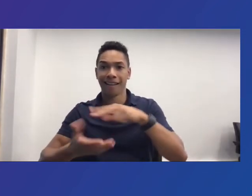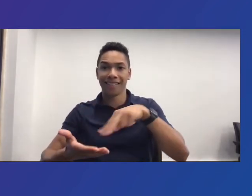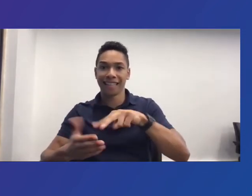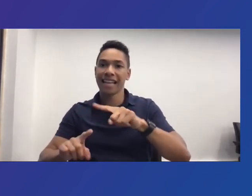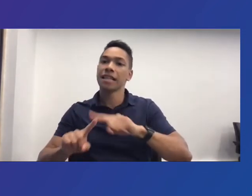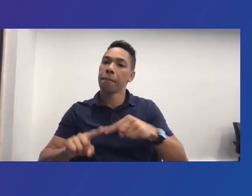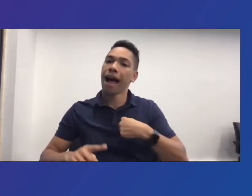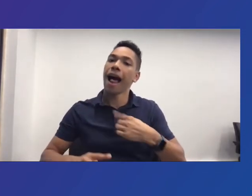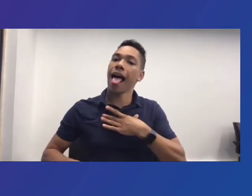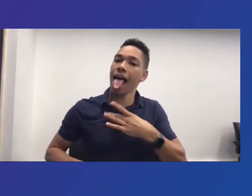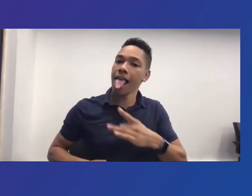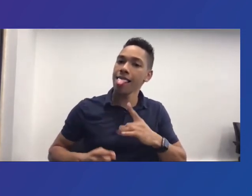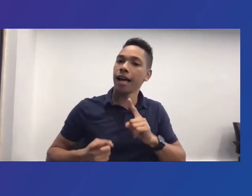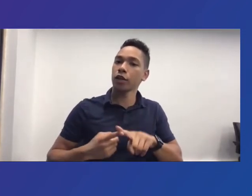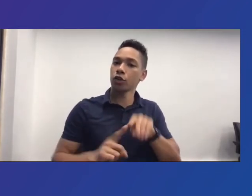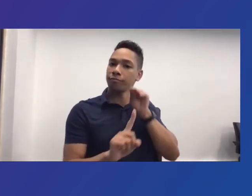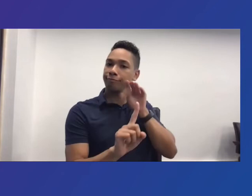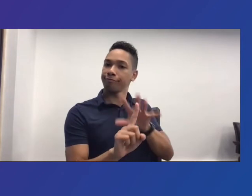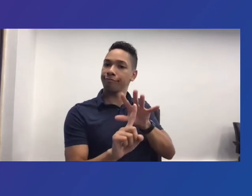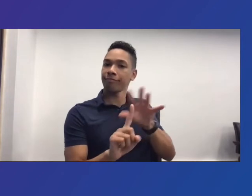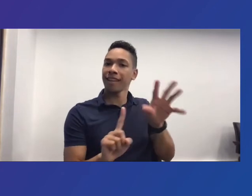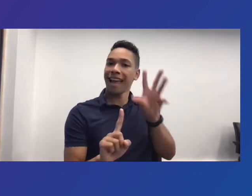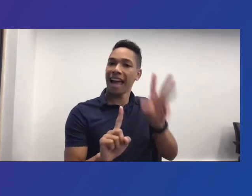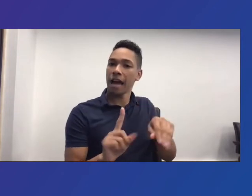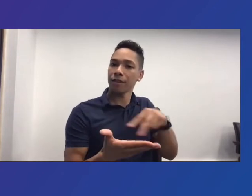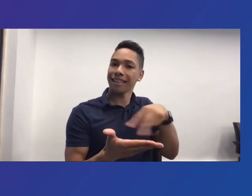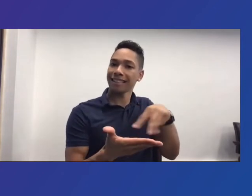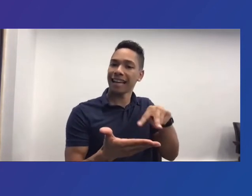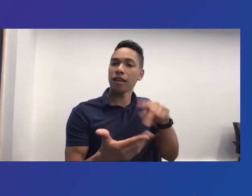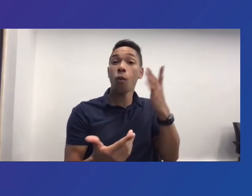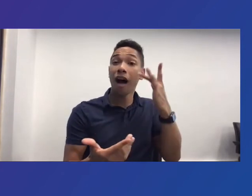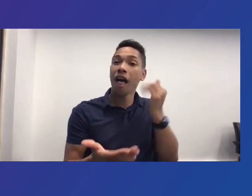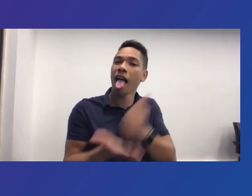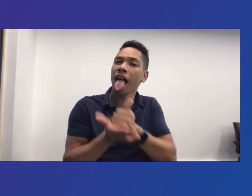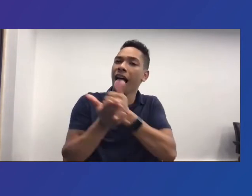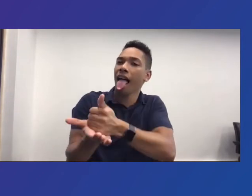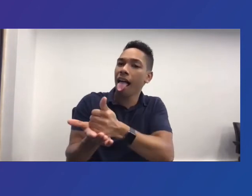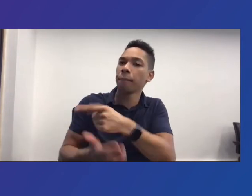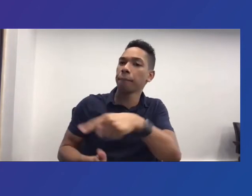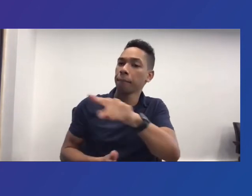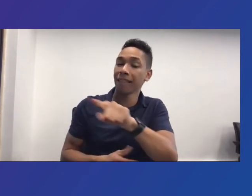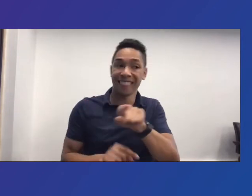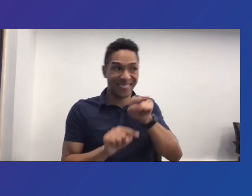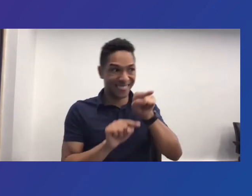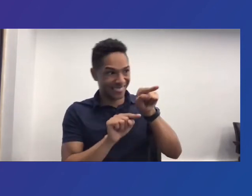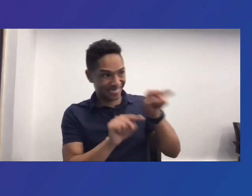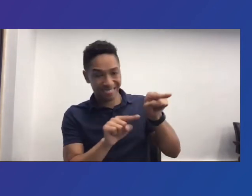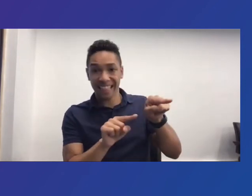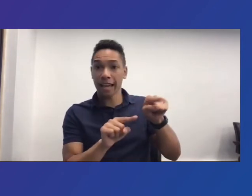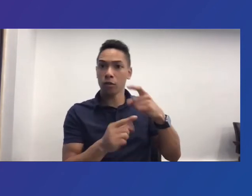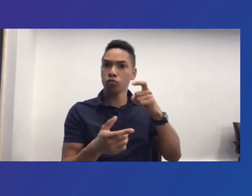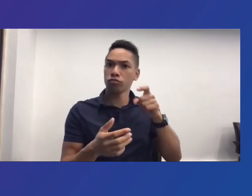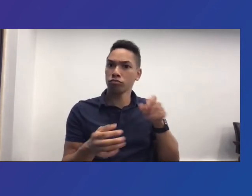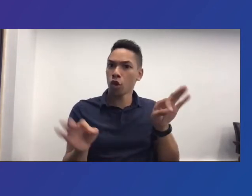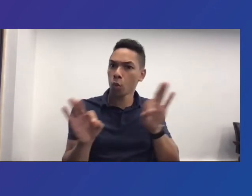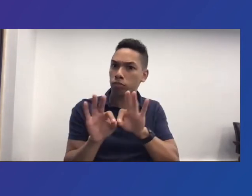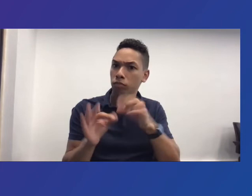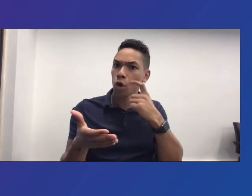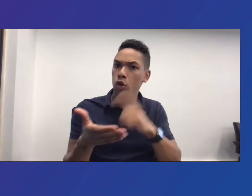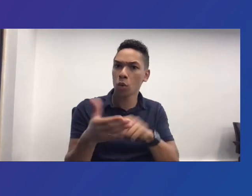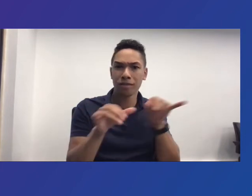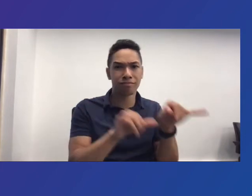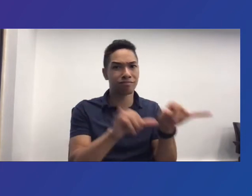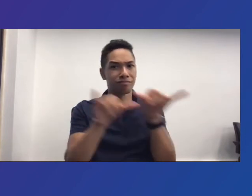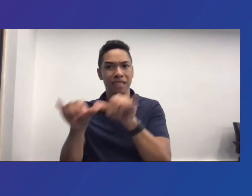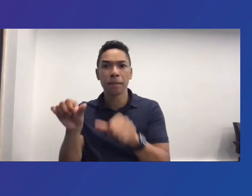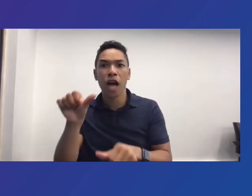like to highlight dances of the African diaspora to help people understand that they just deserve just as much notice as the others.